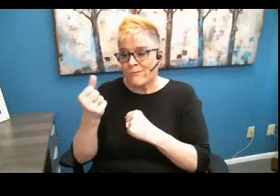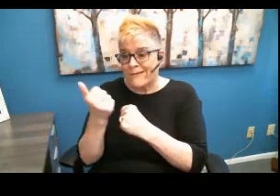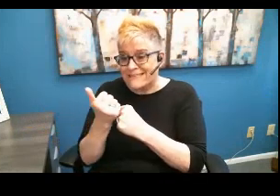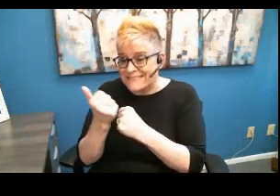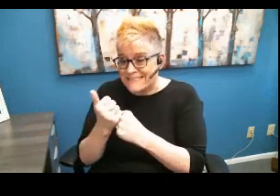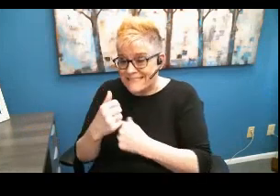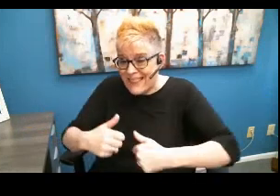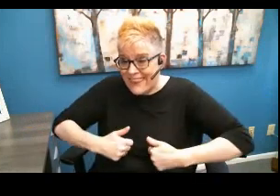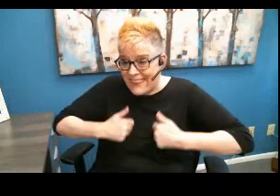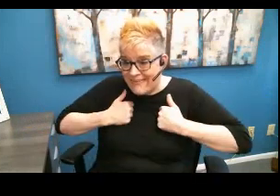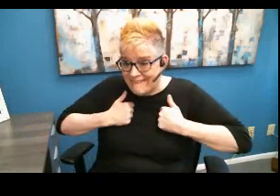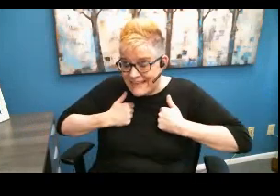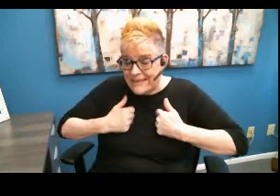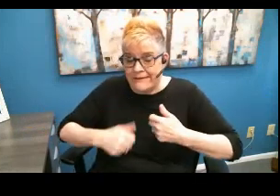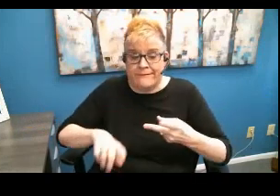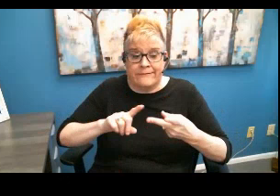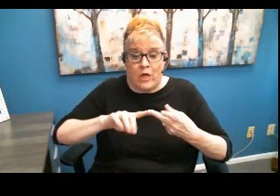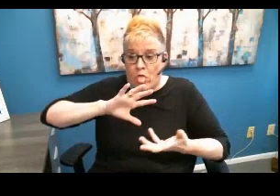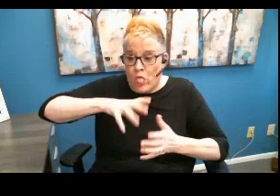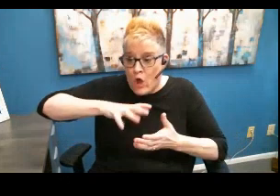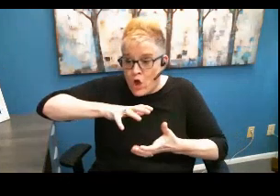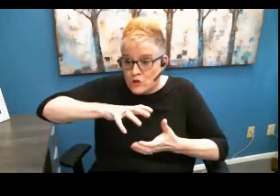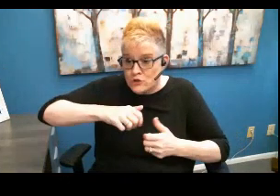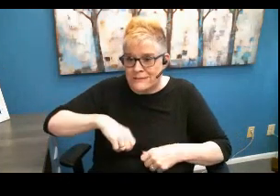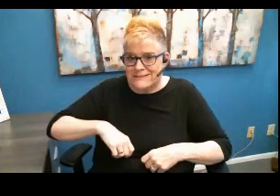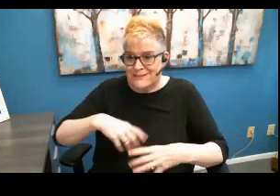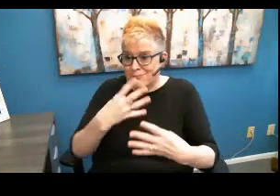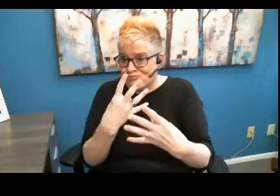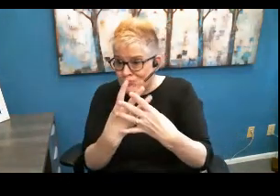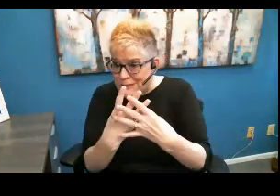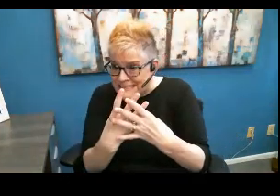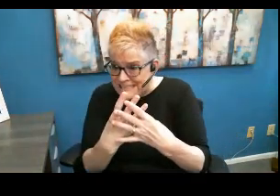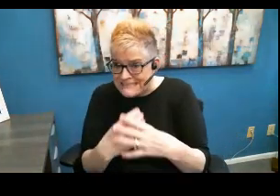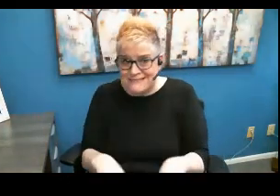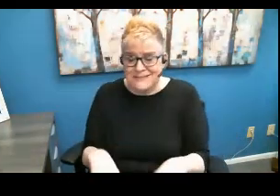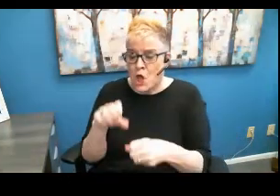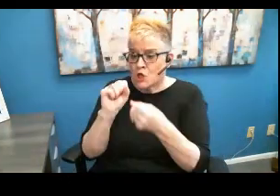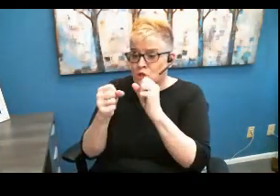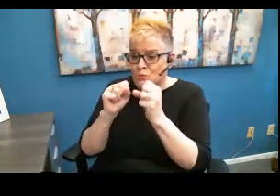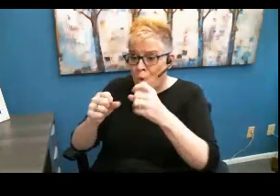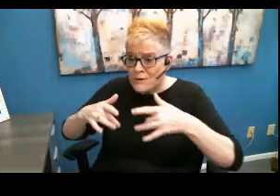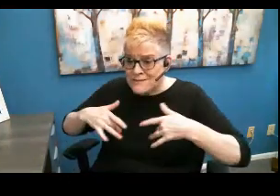facilities, laundry facilities. Think about prisons and sports arenas,